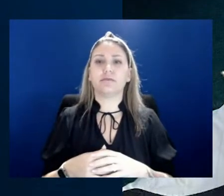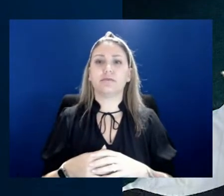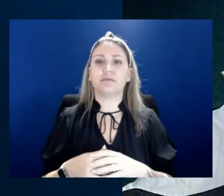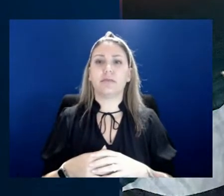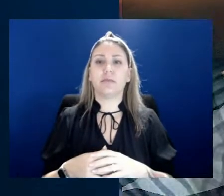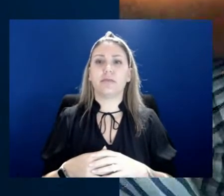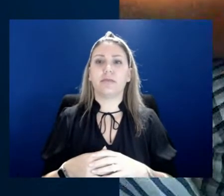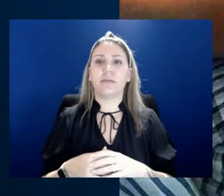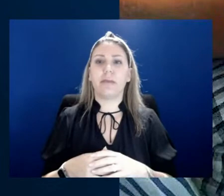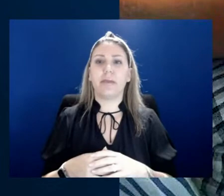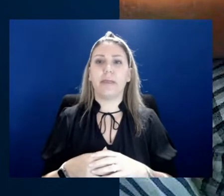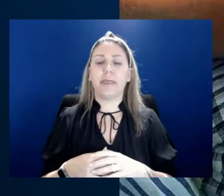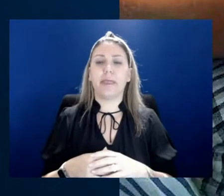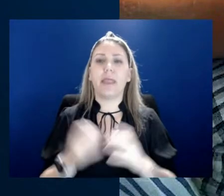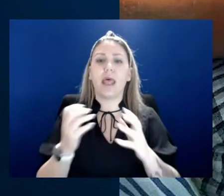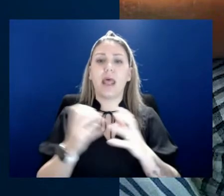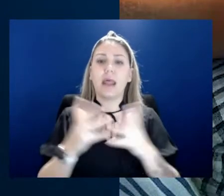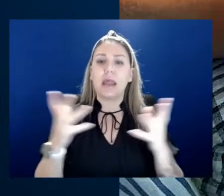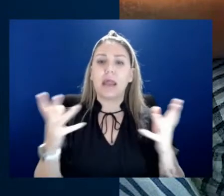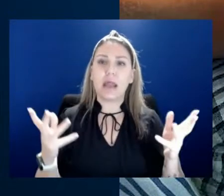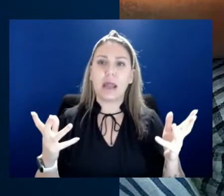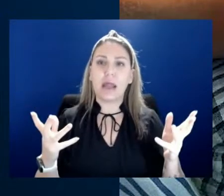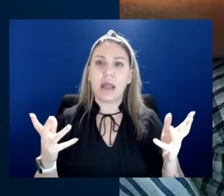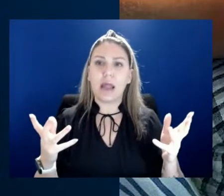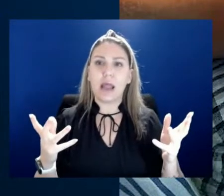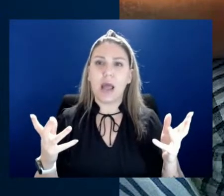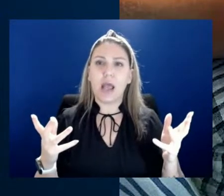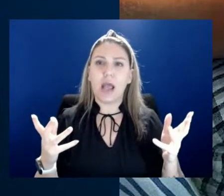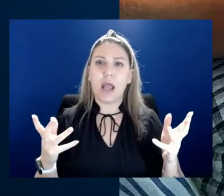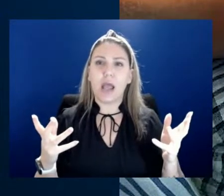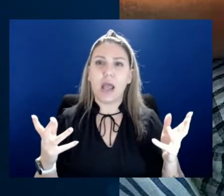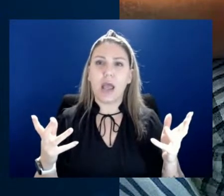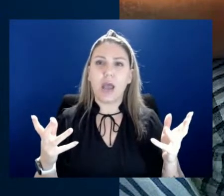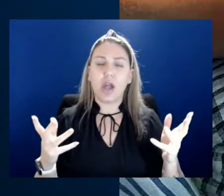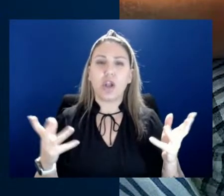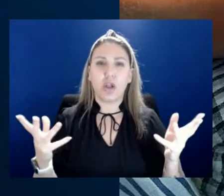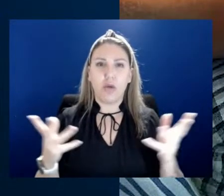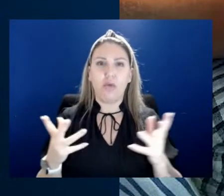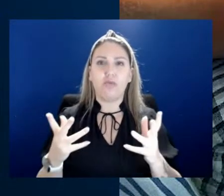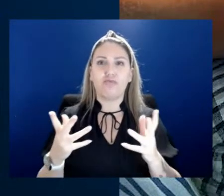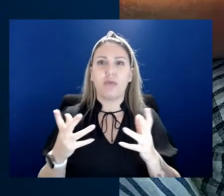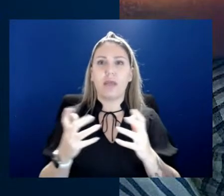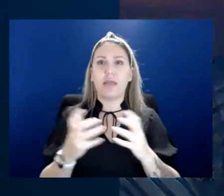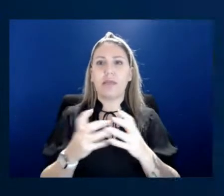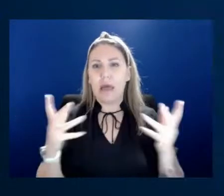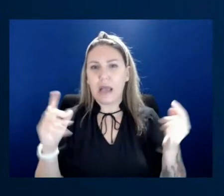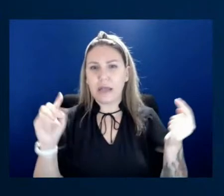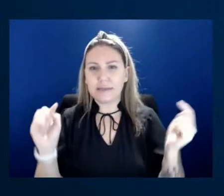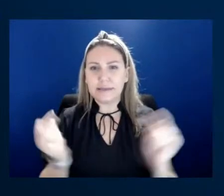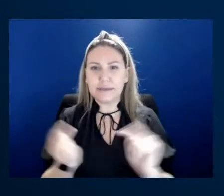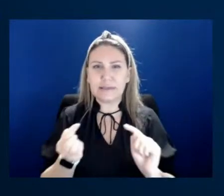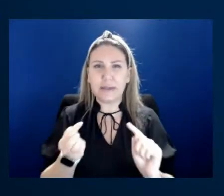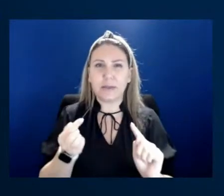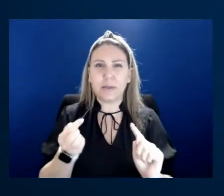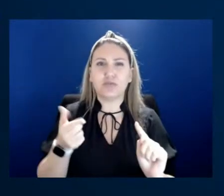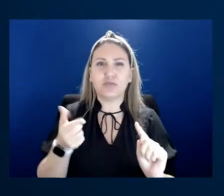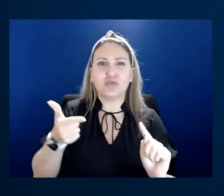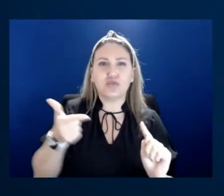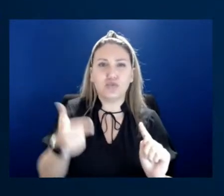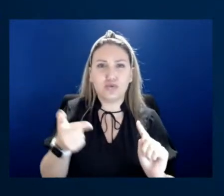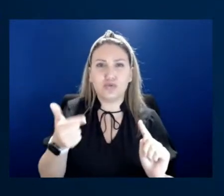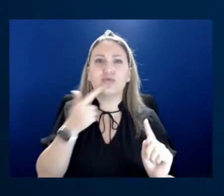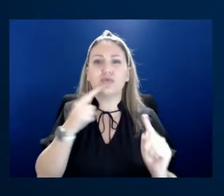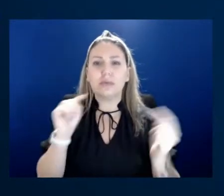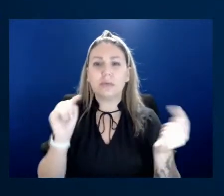a lot the mine blowing injuries. This is shooting injuries.